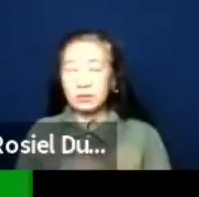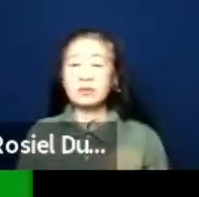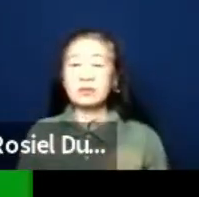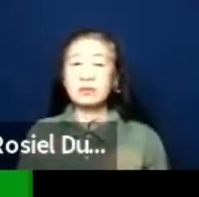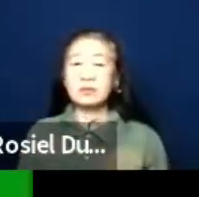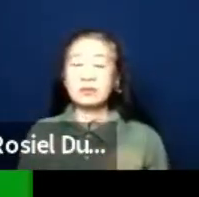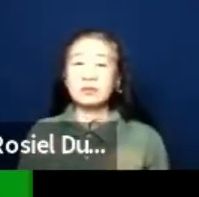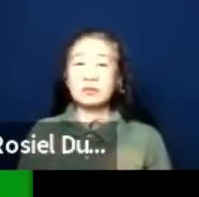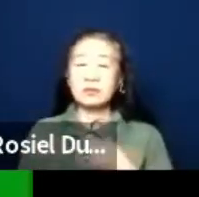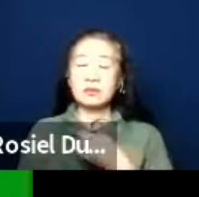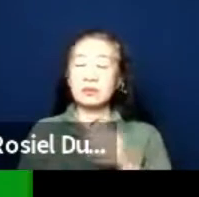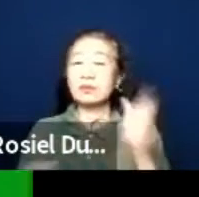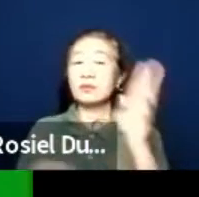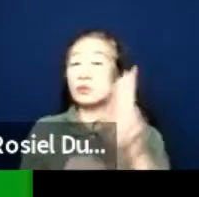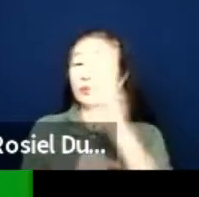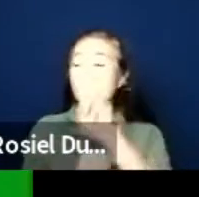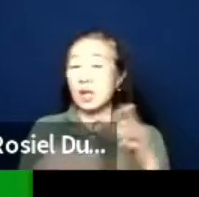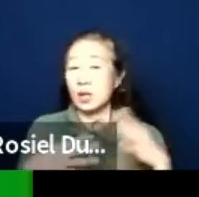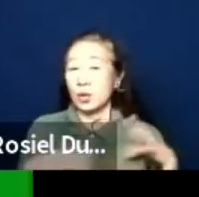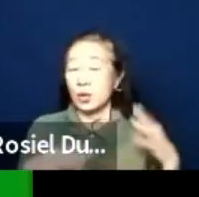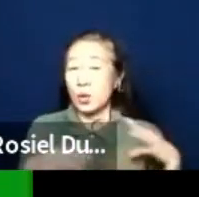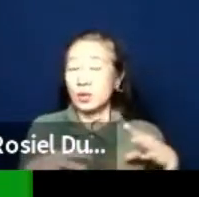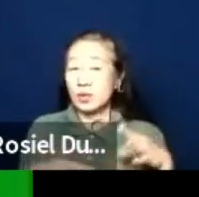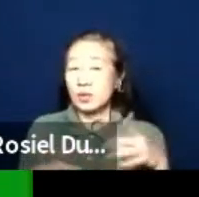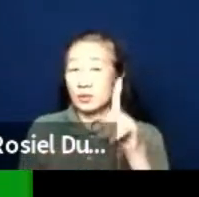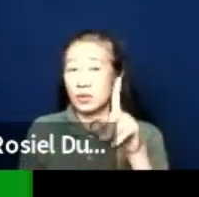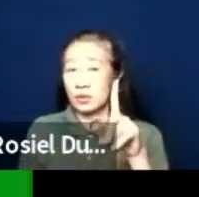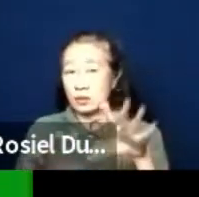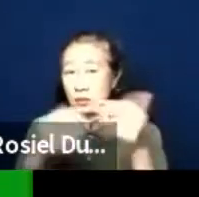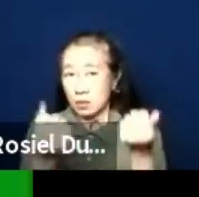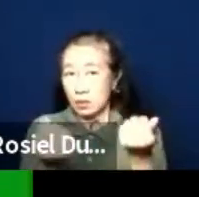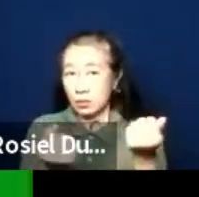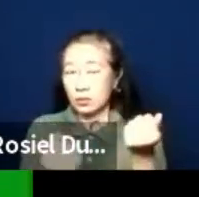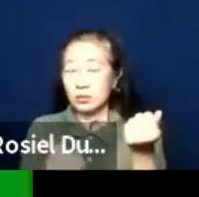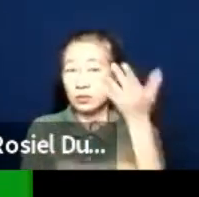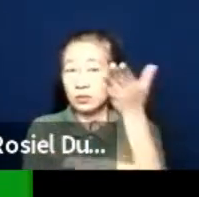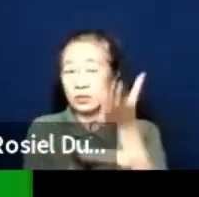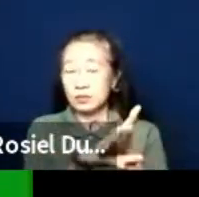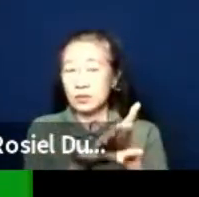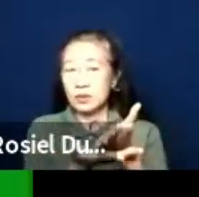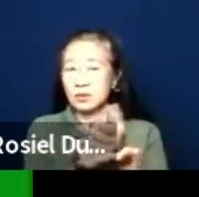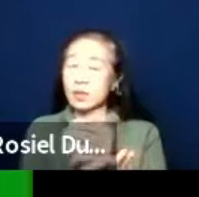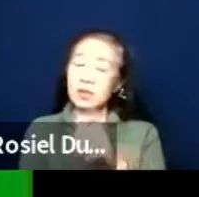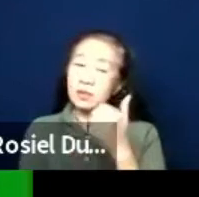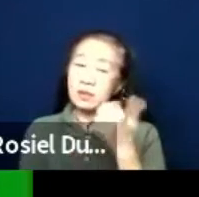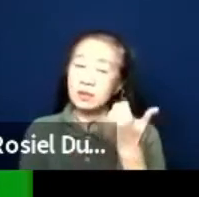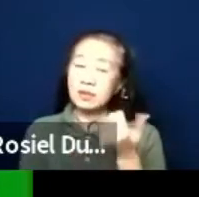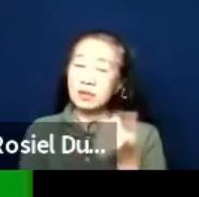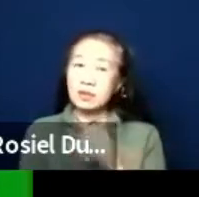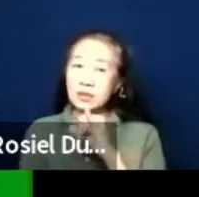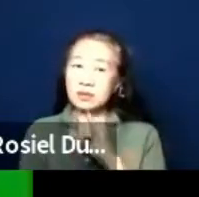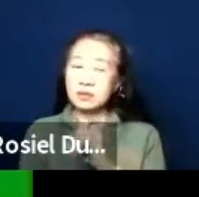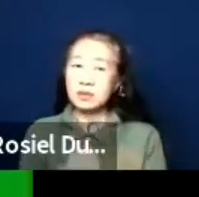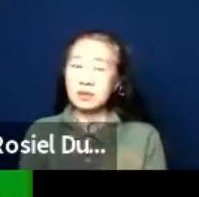Compressing the wound with a cloth. Okay, so that's one of the steps, and there's another steps with use